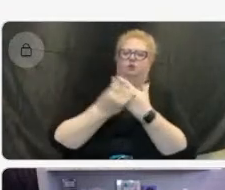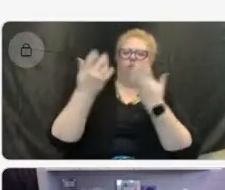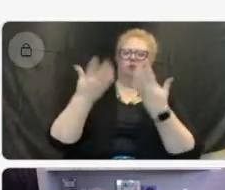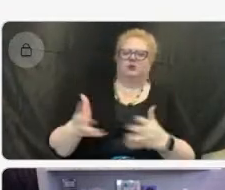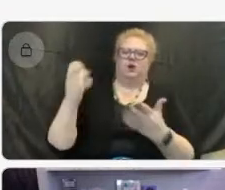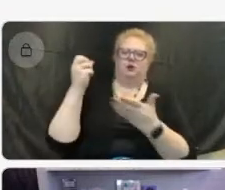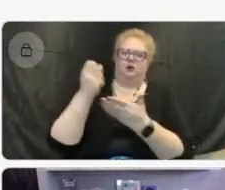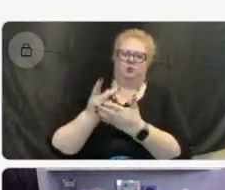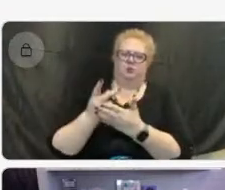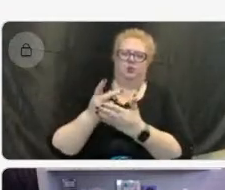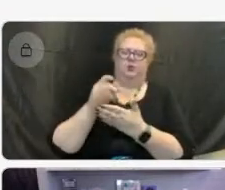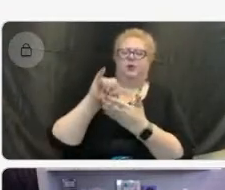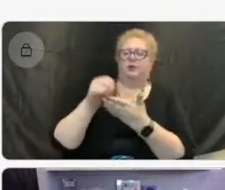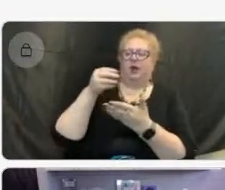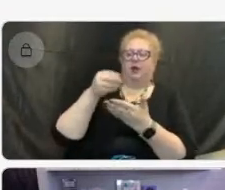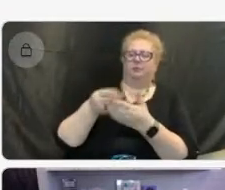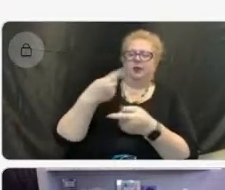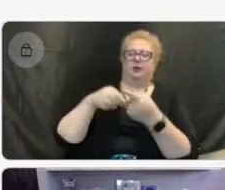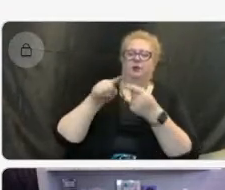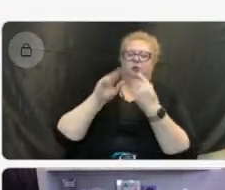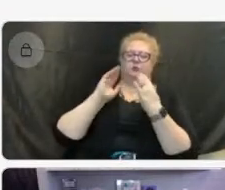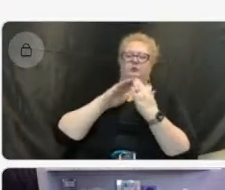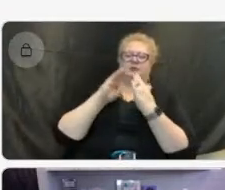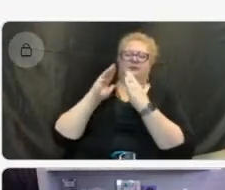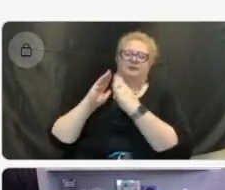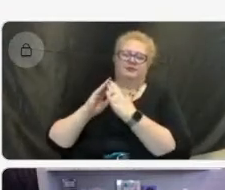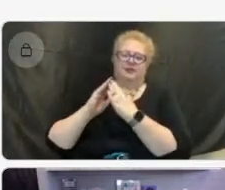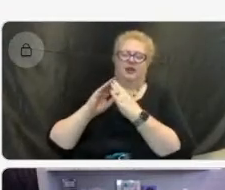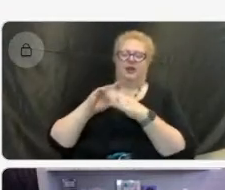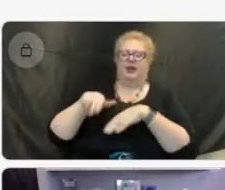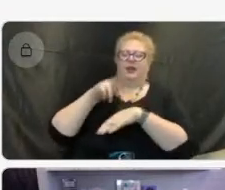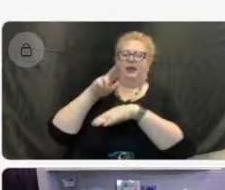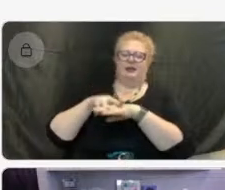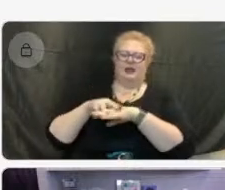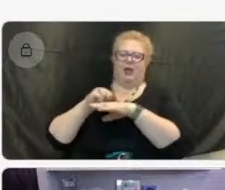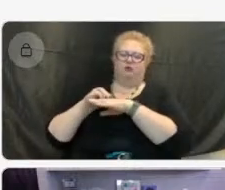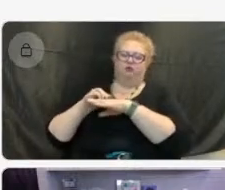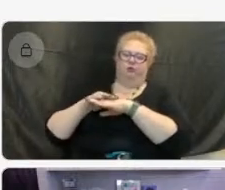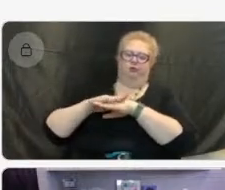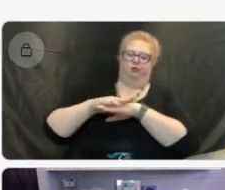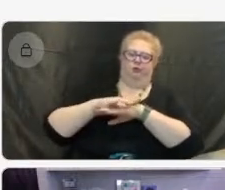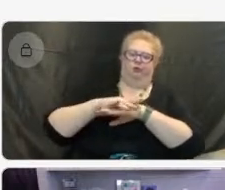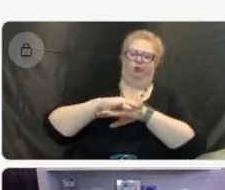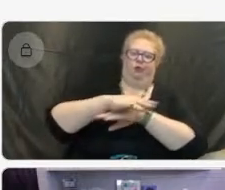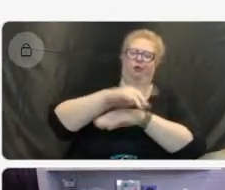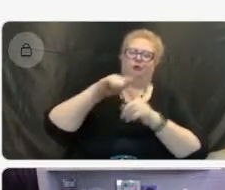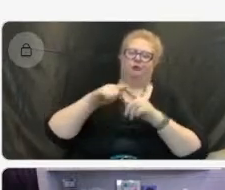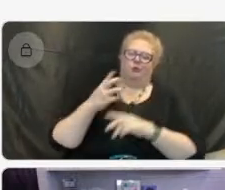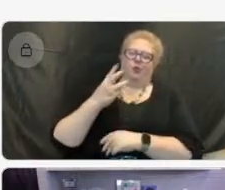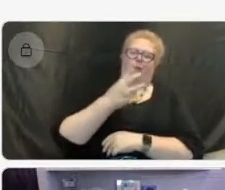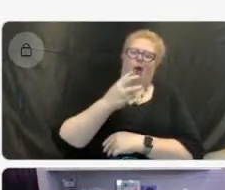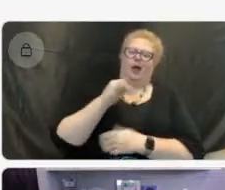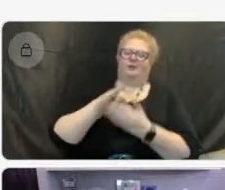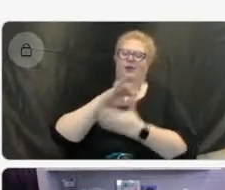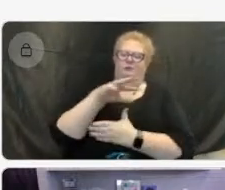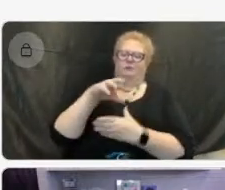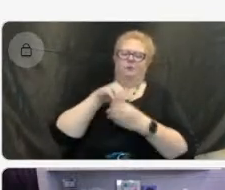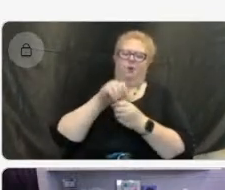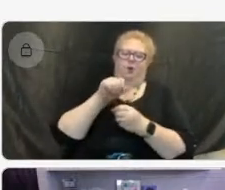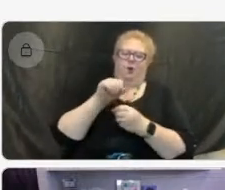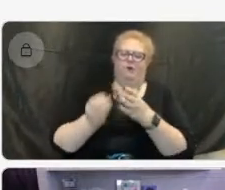and the natural progression west is just part of growing. And so I would hope that